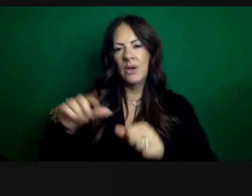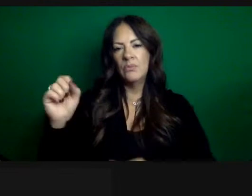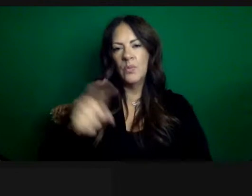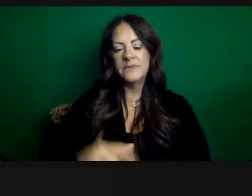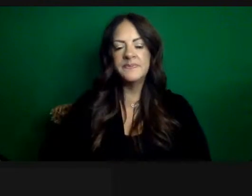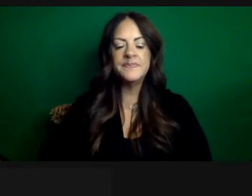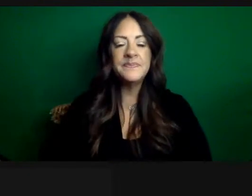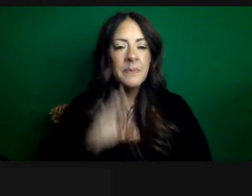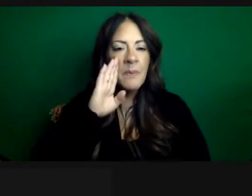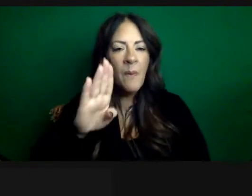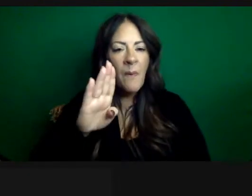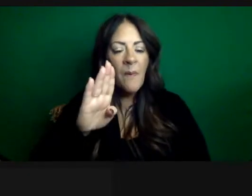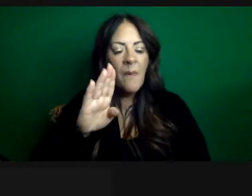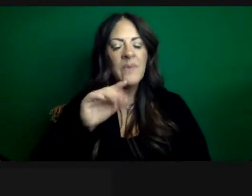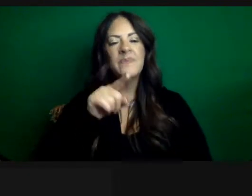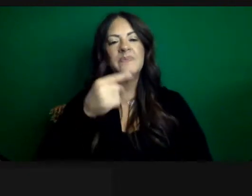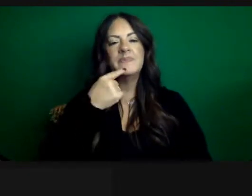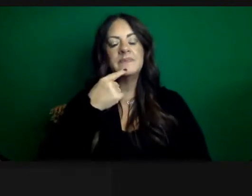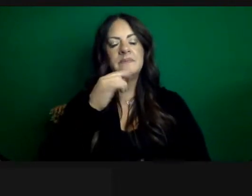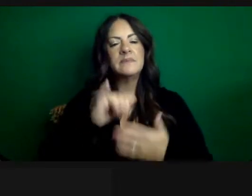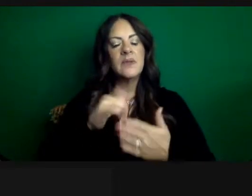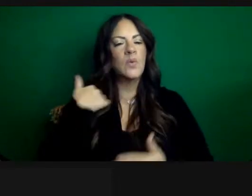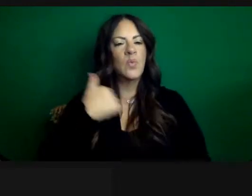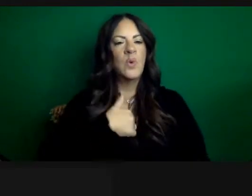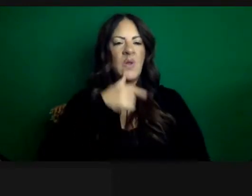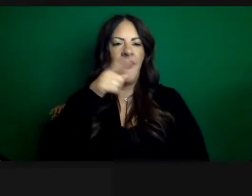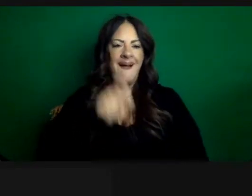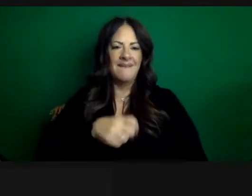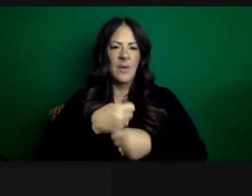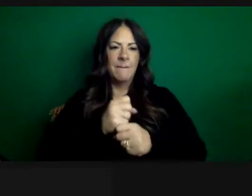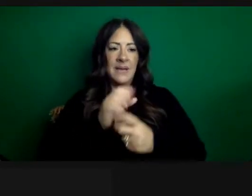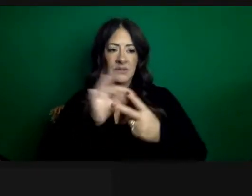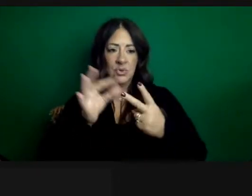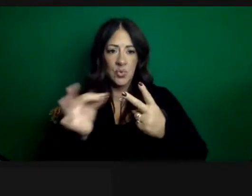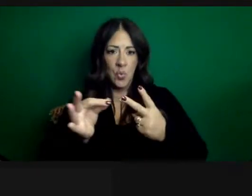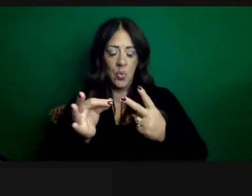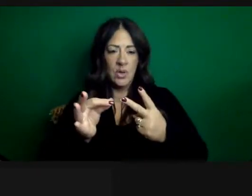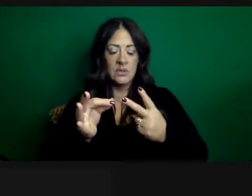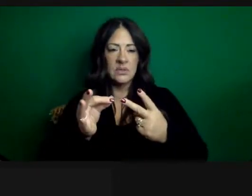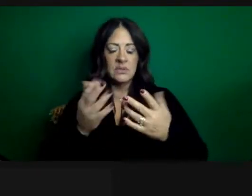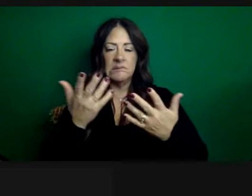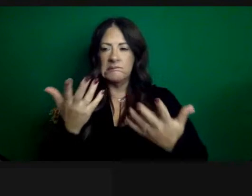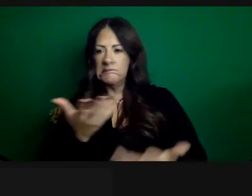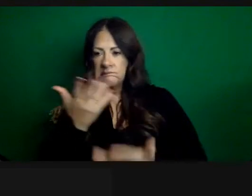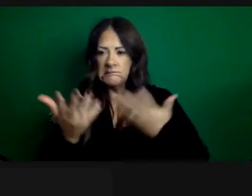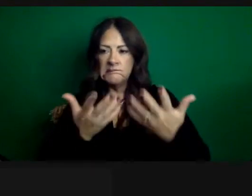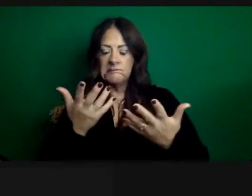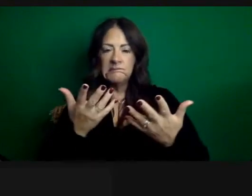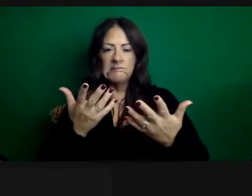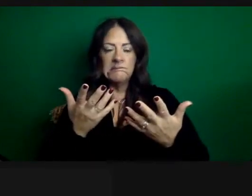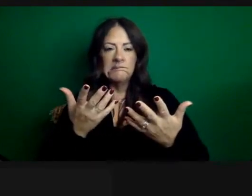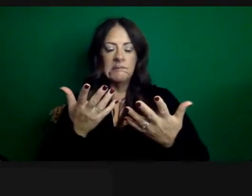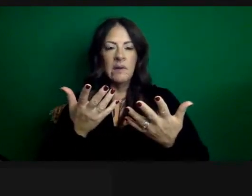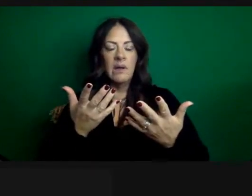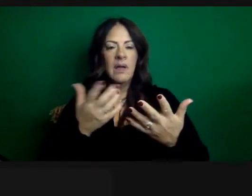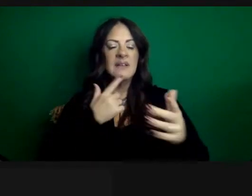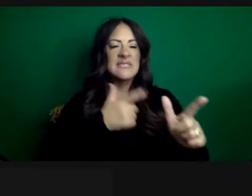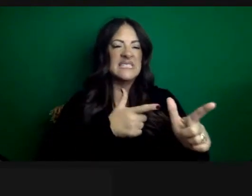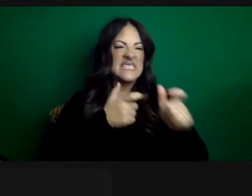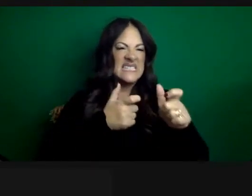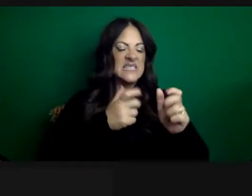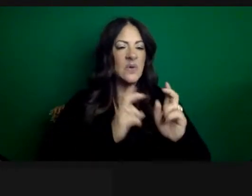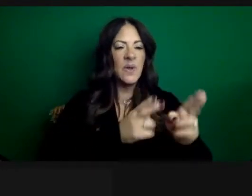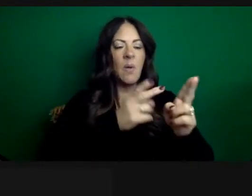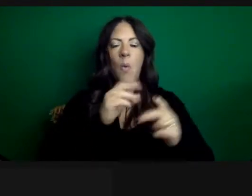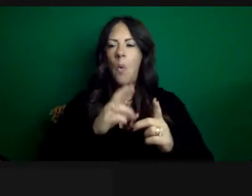Hi, Dr. Ghaly. You said today we don't have to make a choice between speed and equity when it comes to vaccinations. Yet the state is not